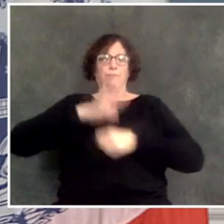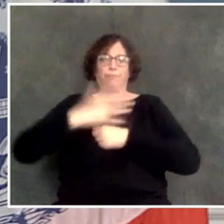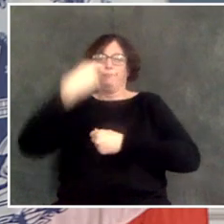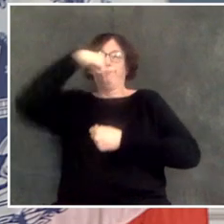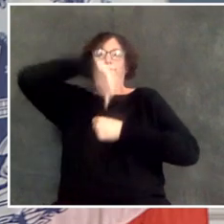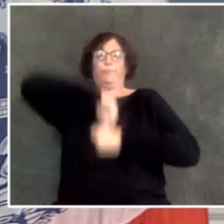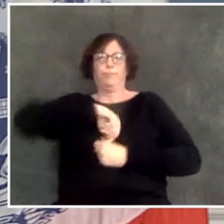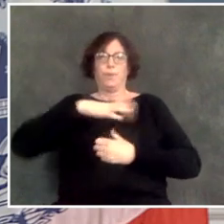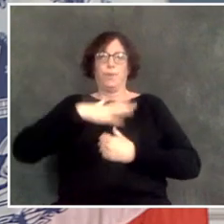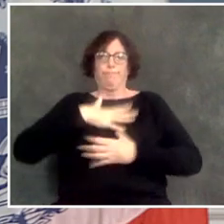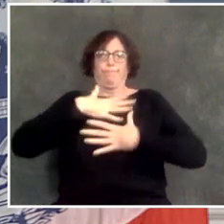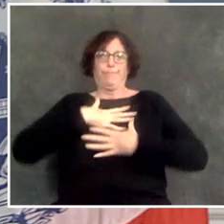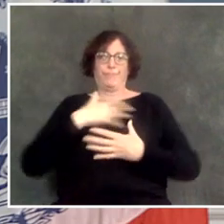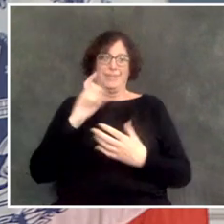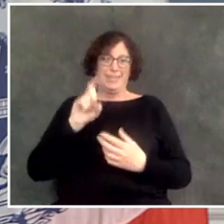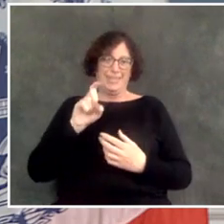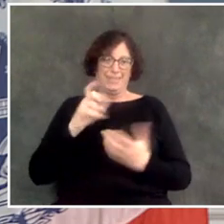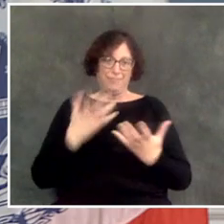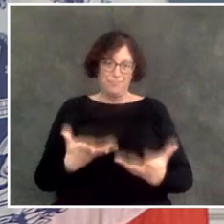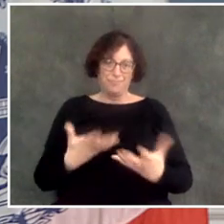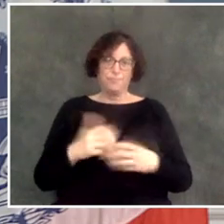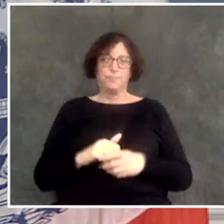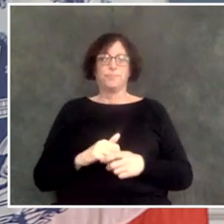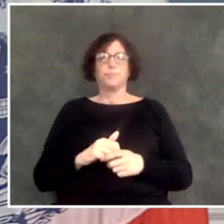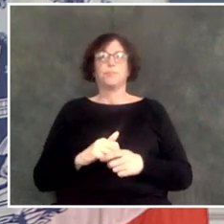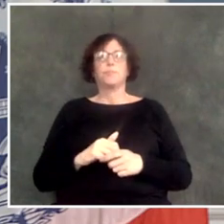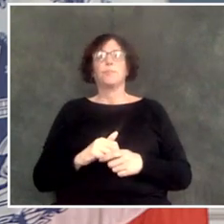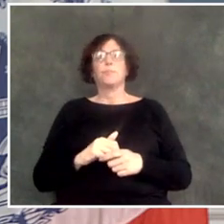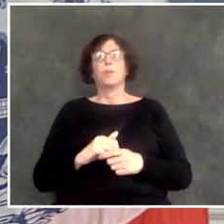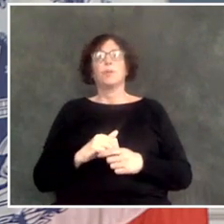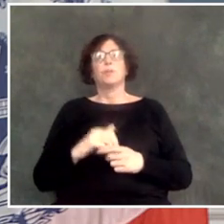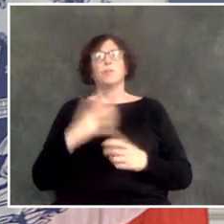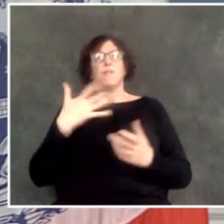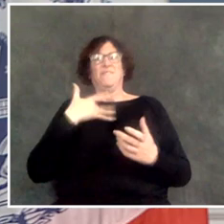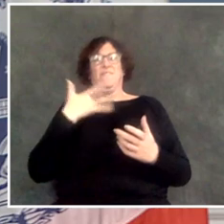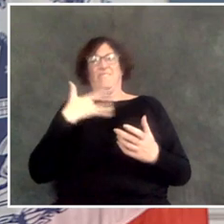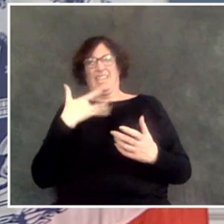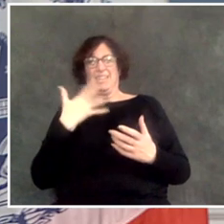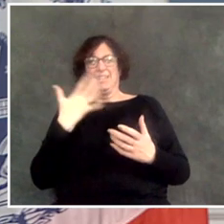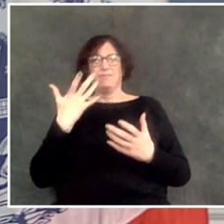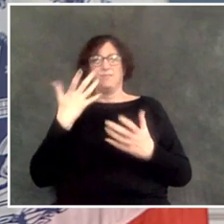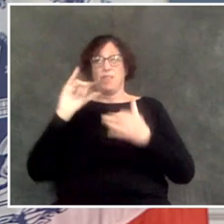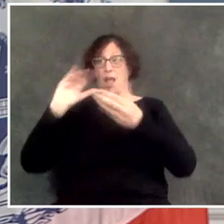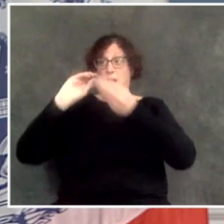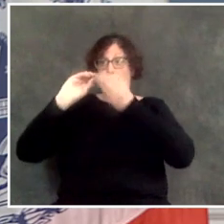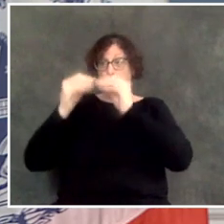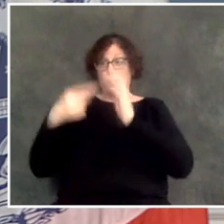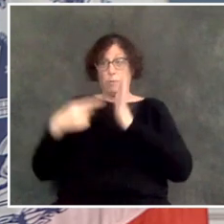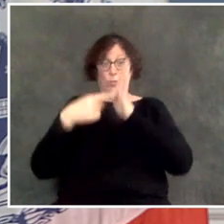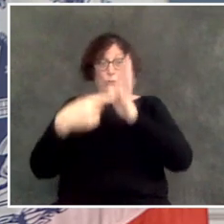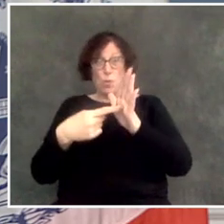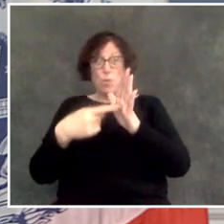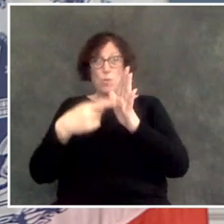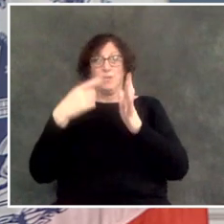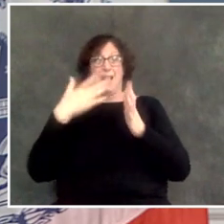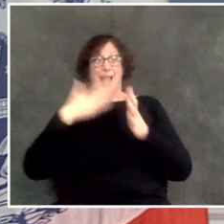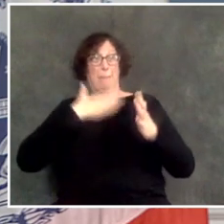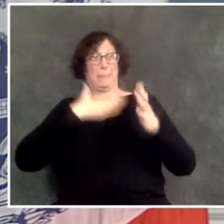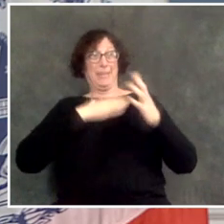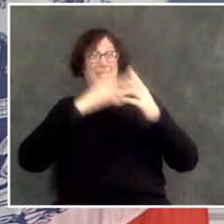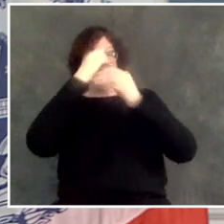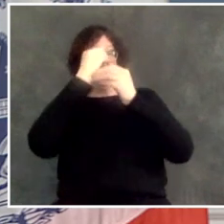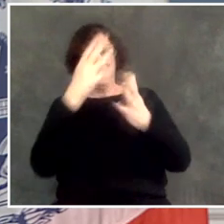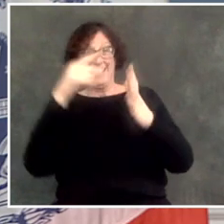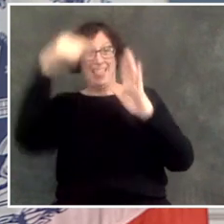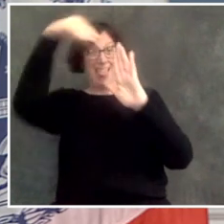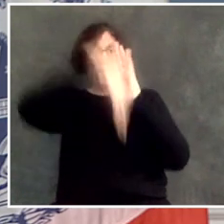I don't see it as we have any evidence yet that things are turning in our favor. The other thing I would say is whenever you reach the peak, and